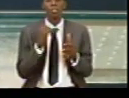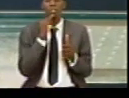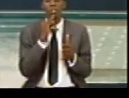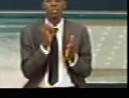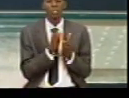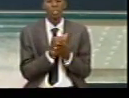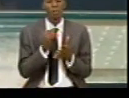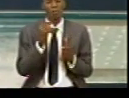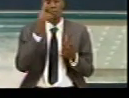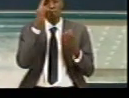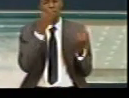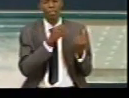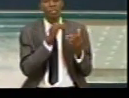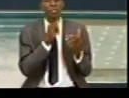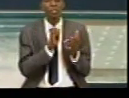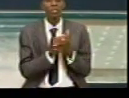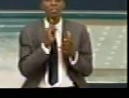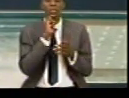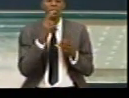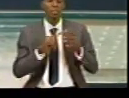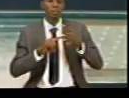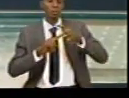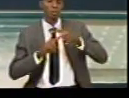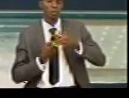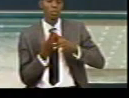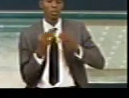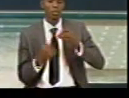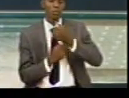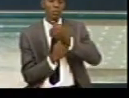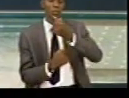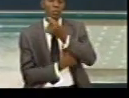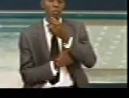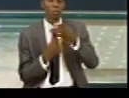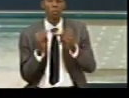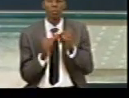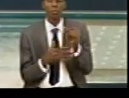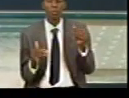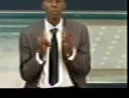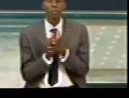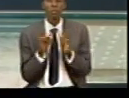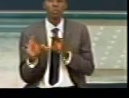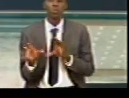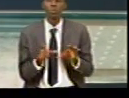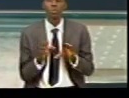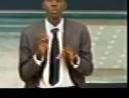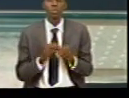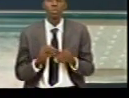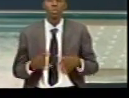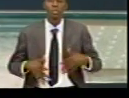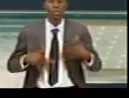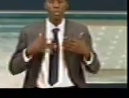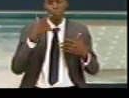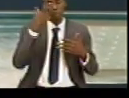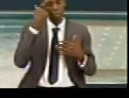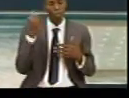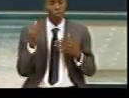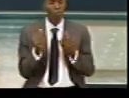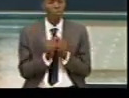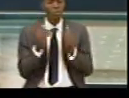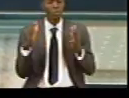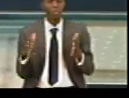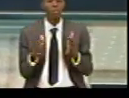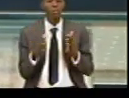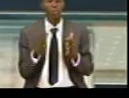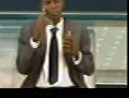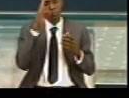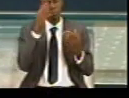the foundation of everything you do in your life. That's what gets you ready for the rapture. Because without faith, it's